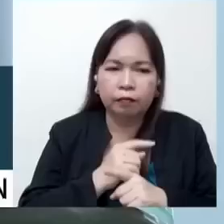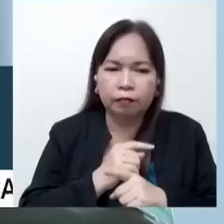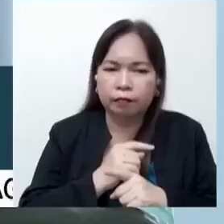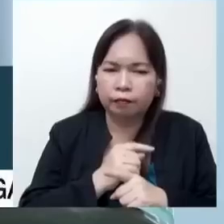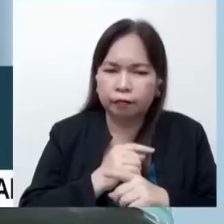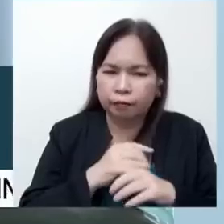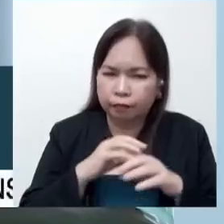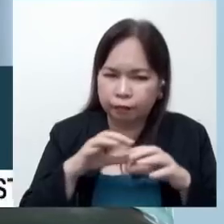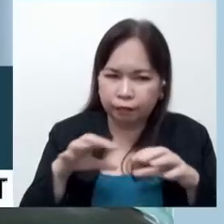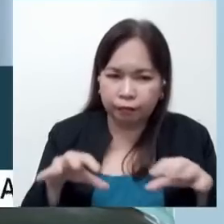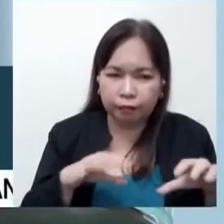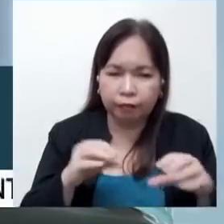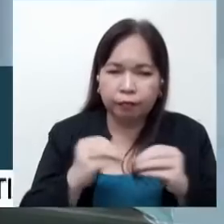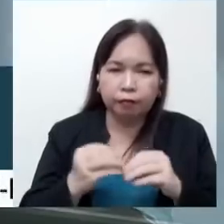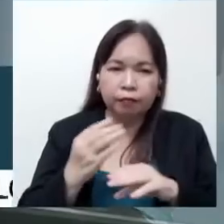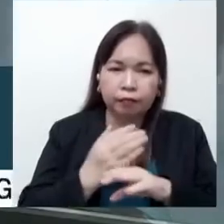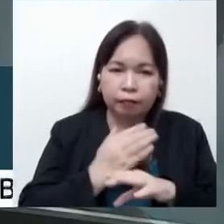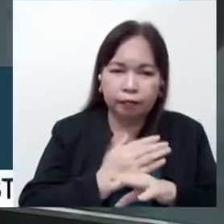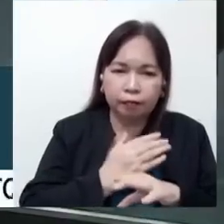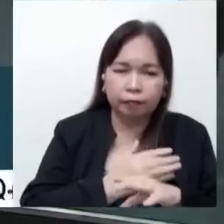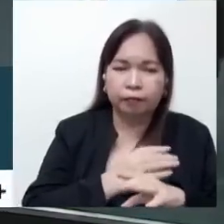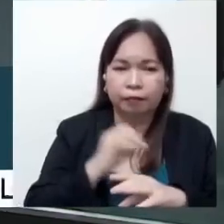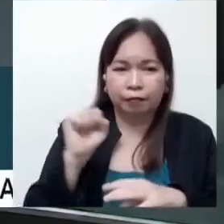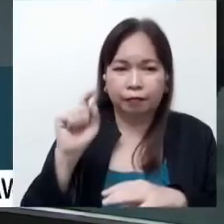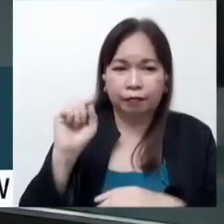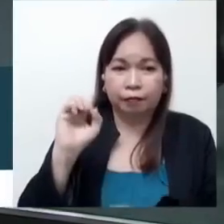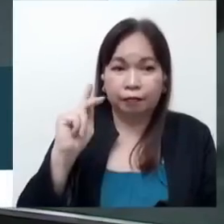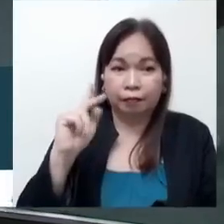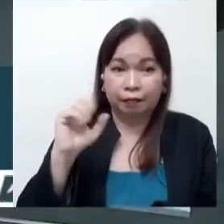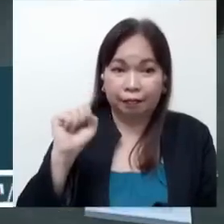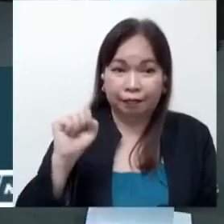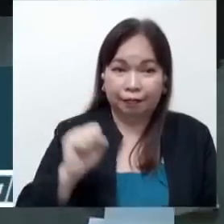to improve liquidity in the stock market.